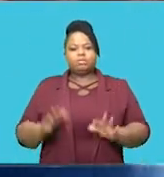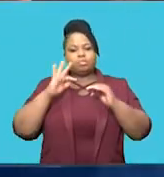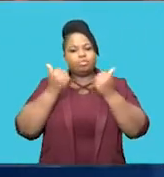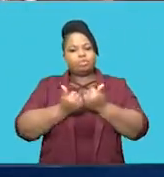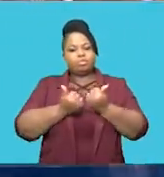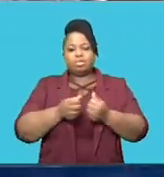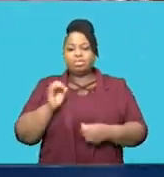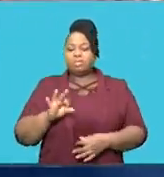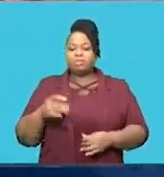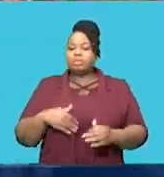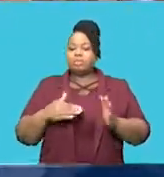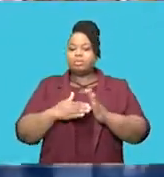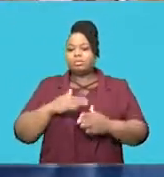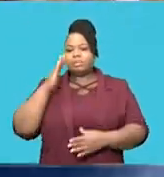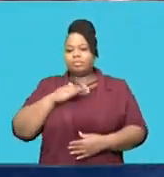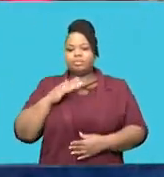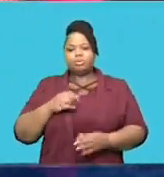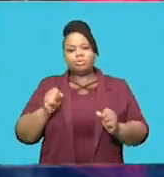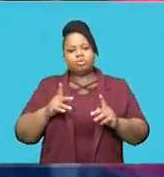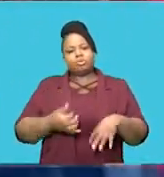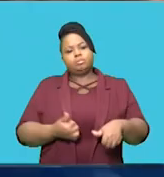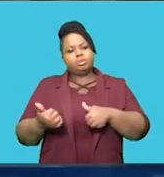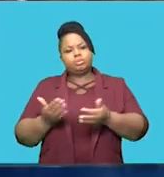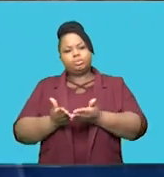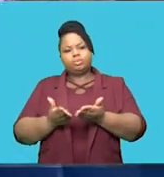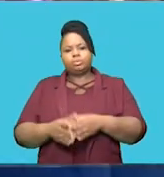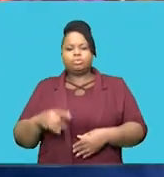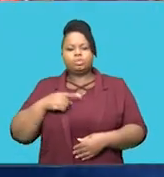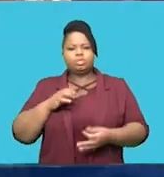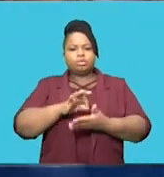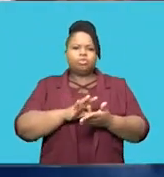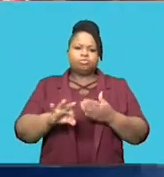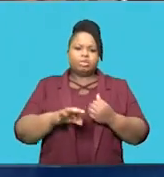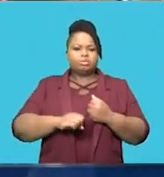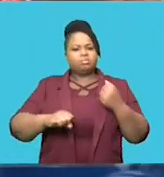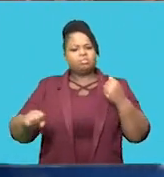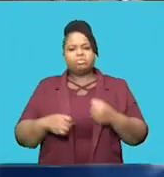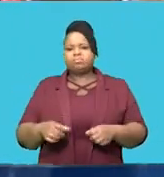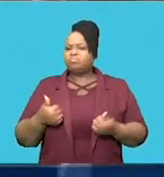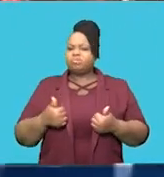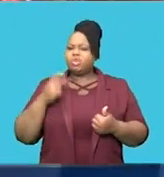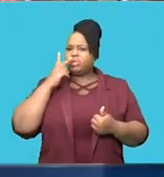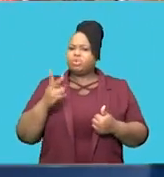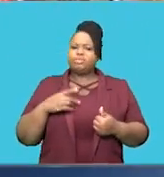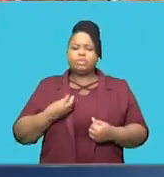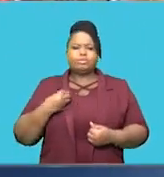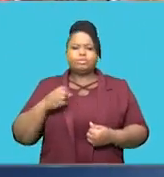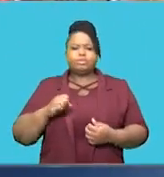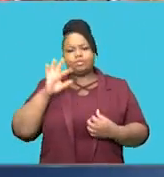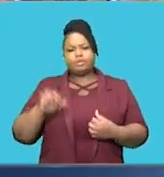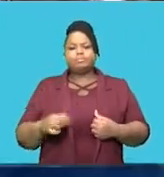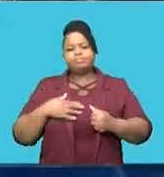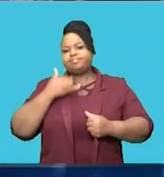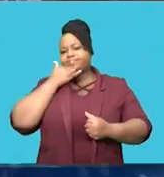bursaries. If you did not finish your degrees, then you have the opportunity to go back to school. They've extended the contract. So things are really looking good for the youth of South Africa and